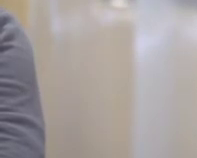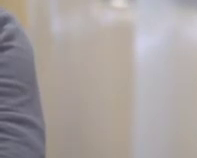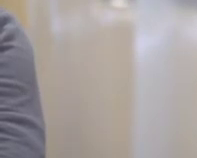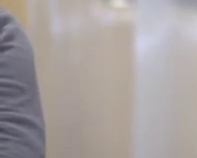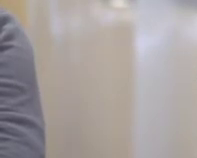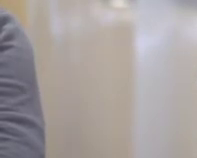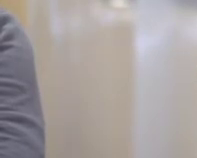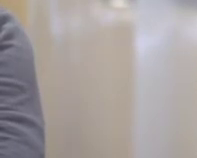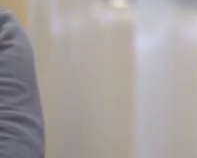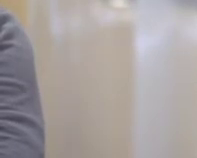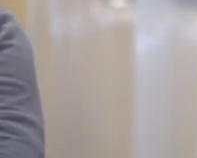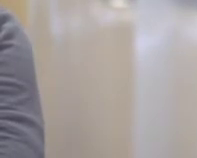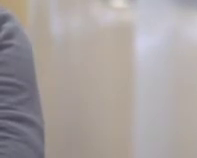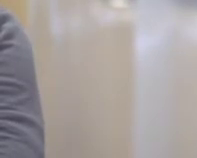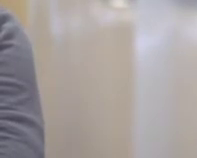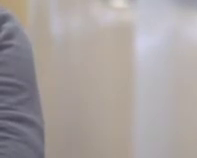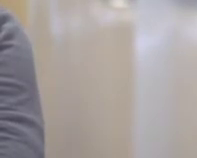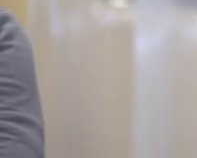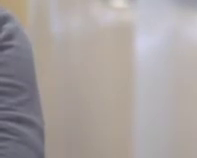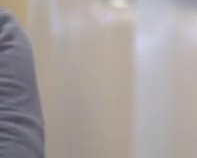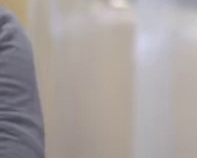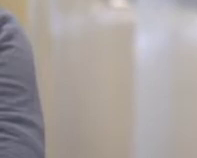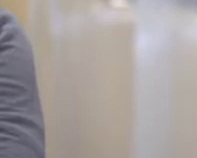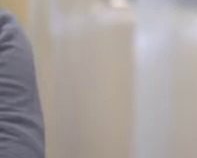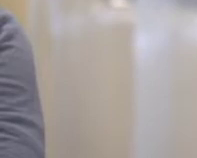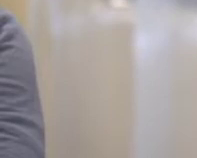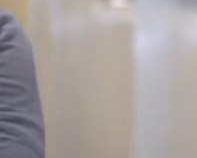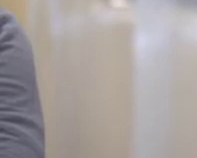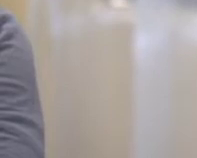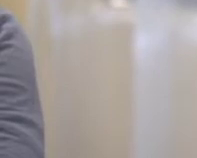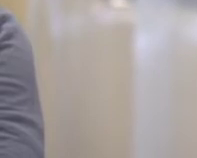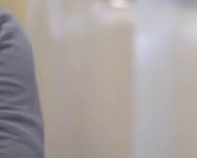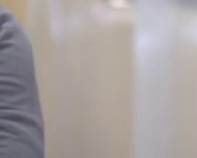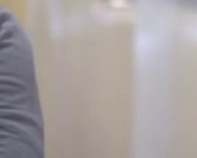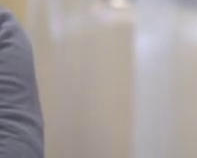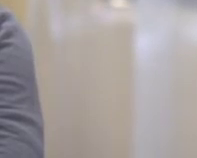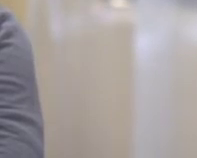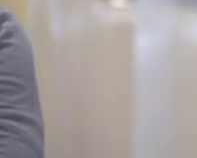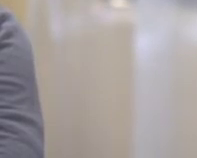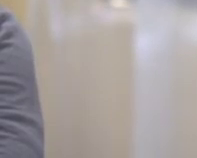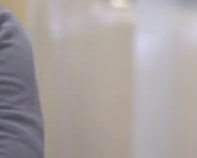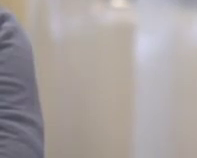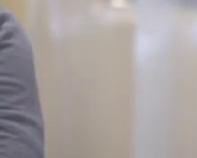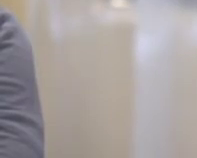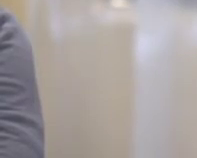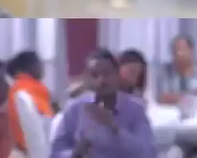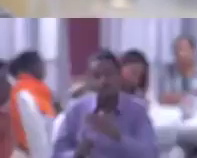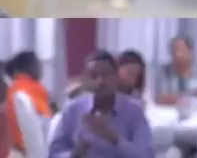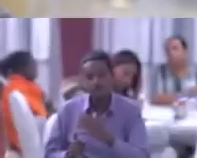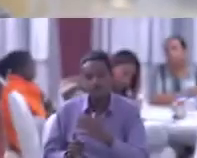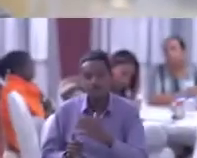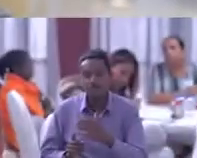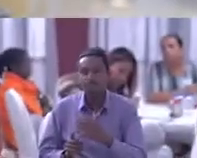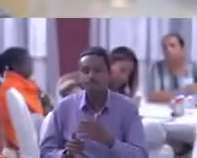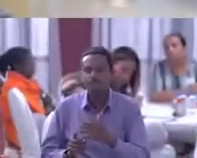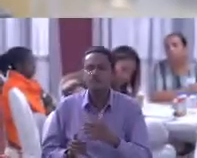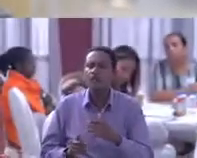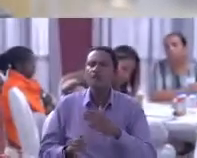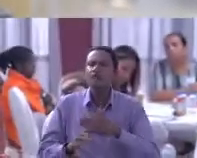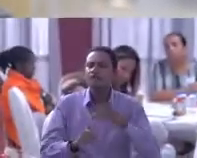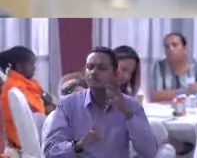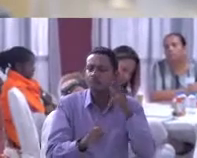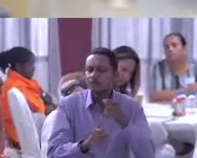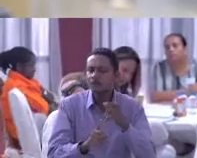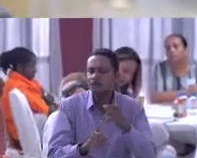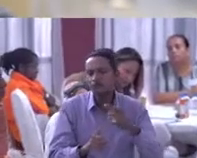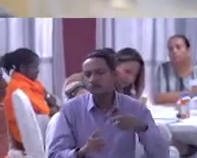okay, and I was on board for the show. But the point I come in with is that we have to realize